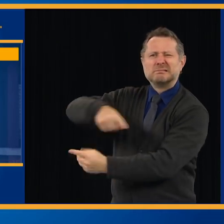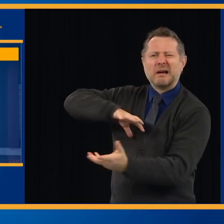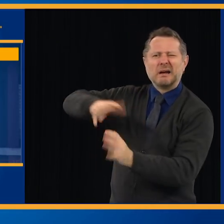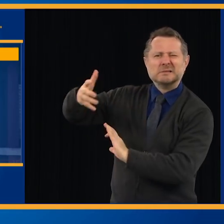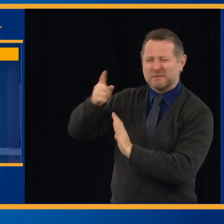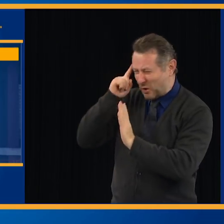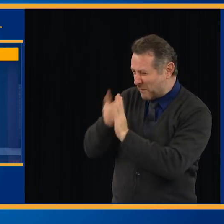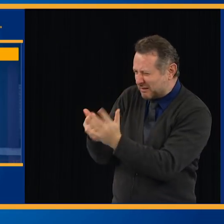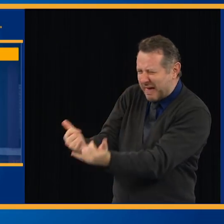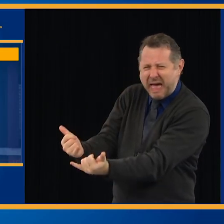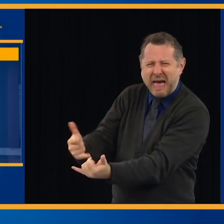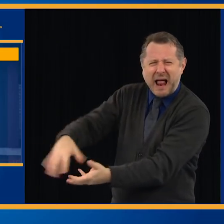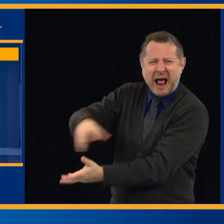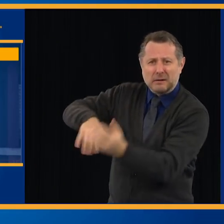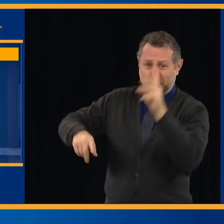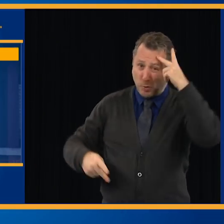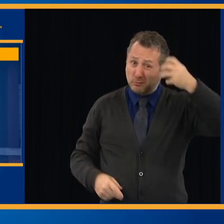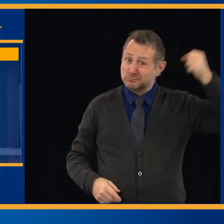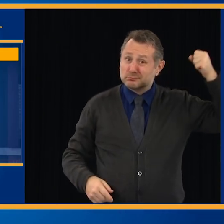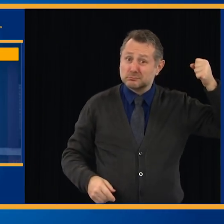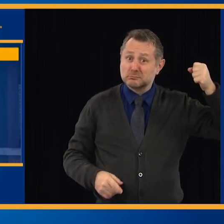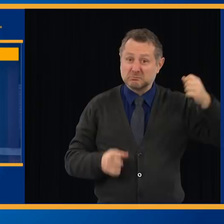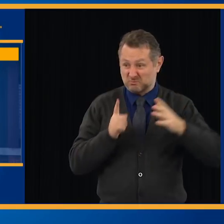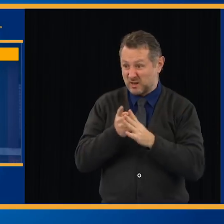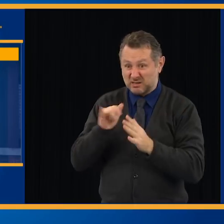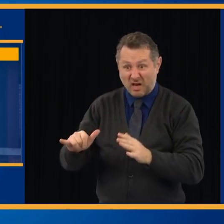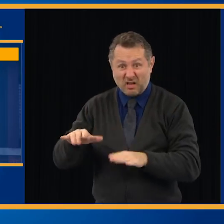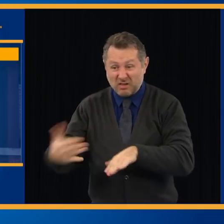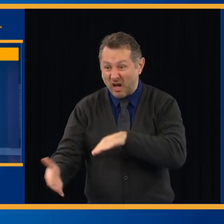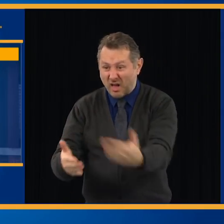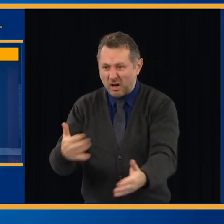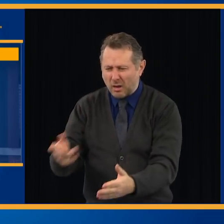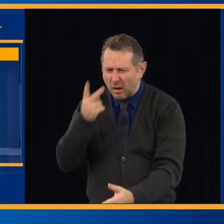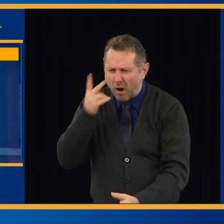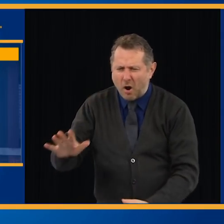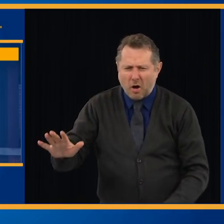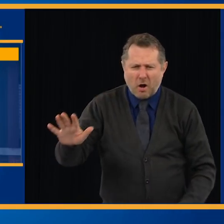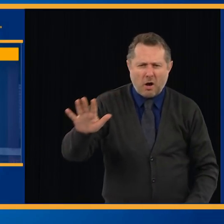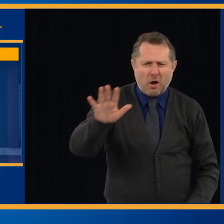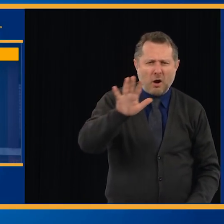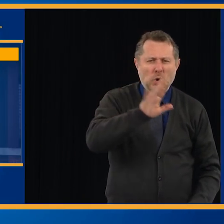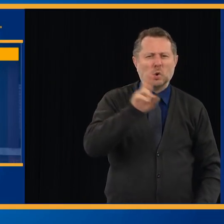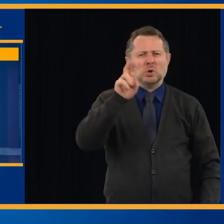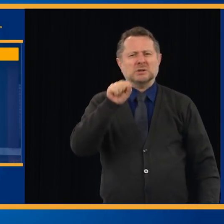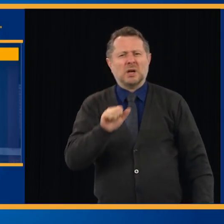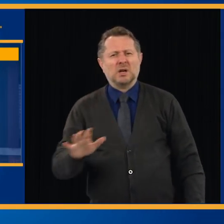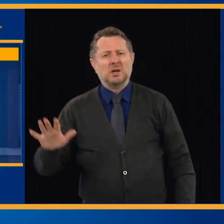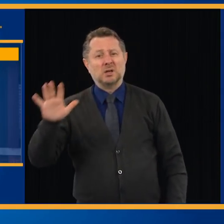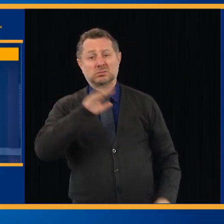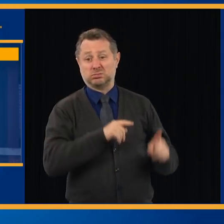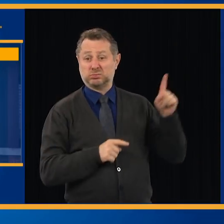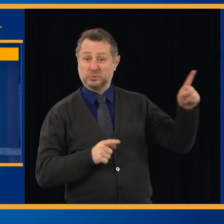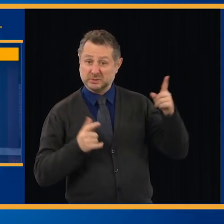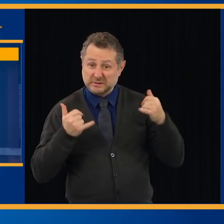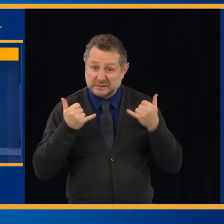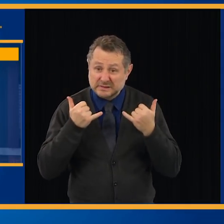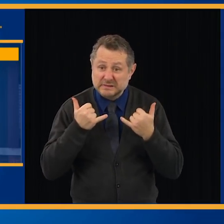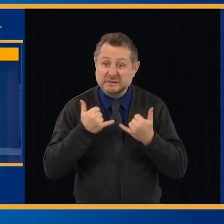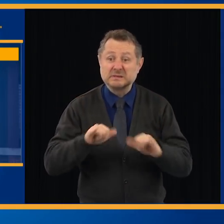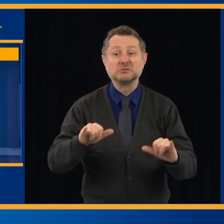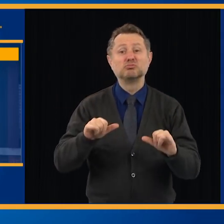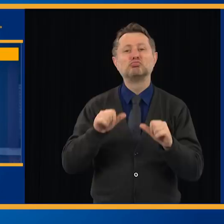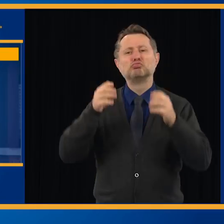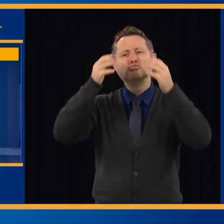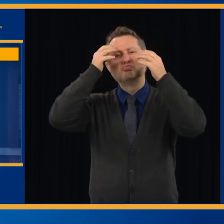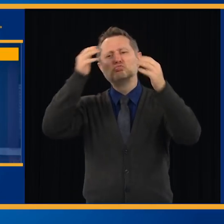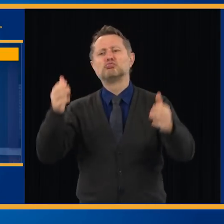Even in this moment, when people are dying all across the country, you still want to play your